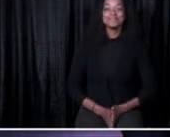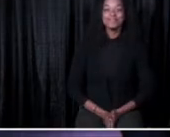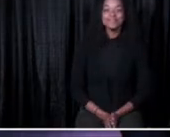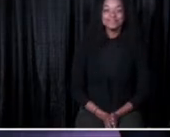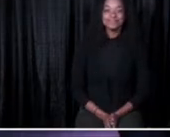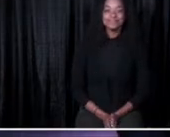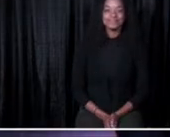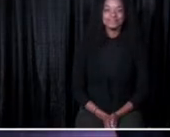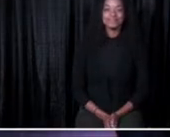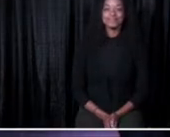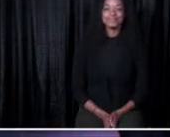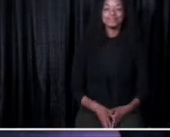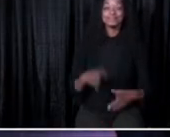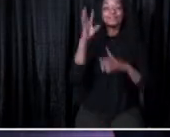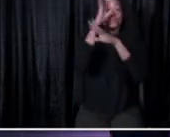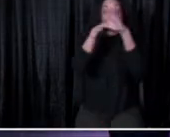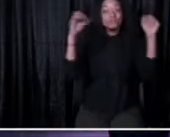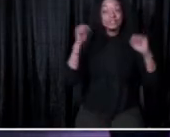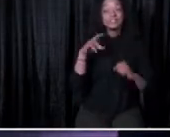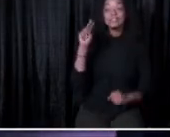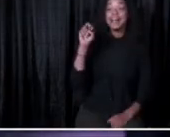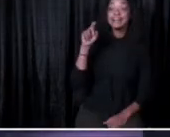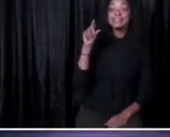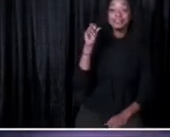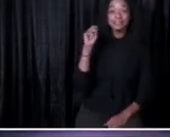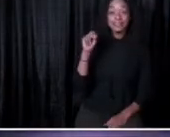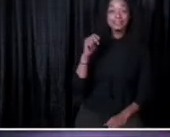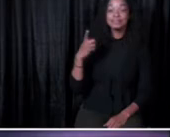President Nelson, will you please join me at the podium?